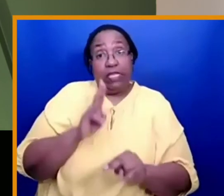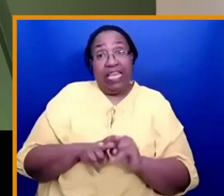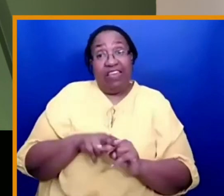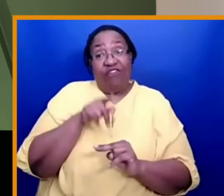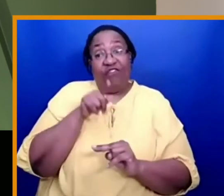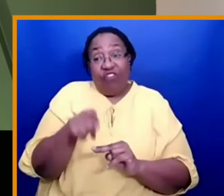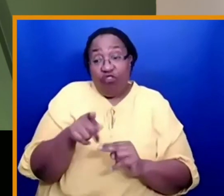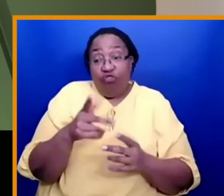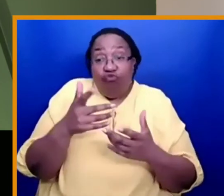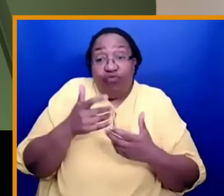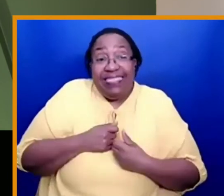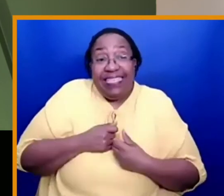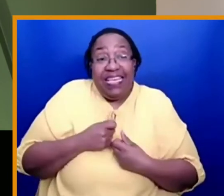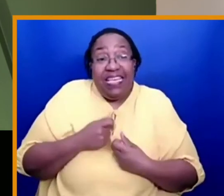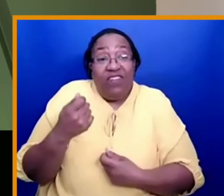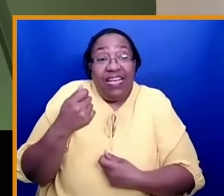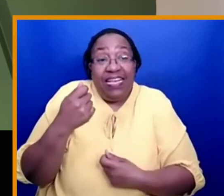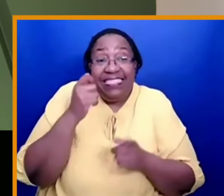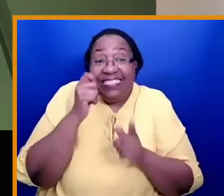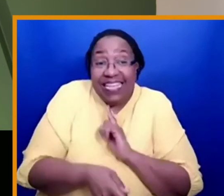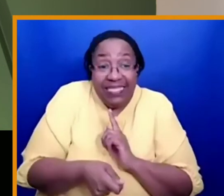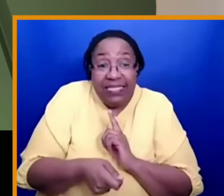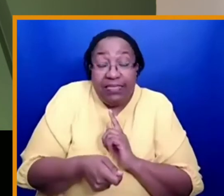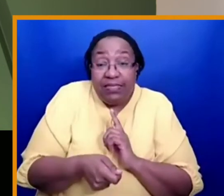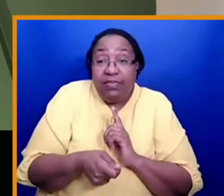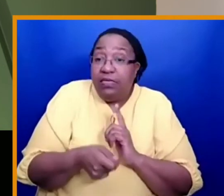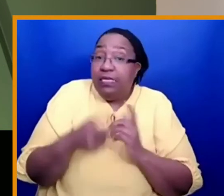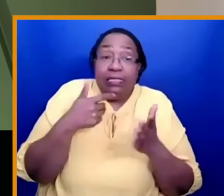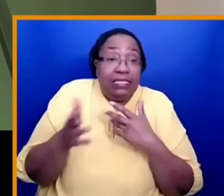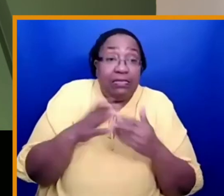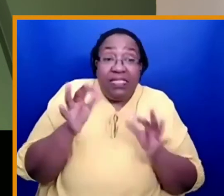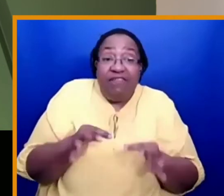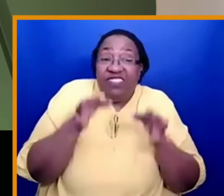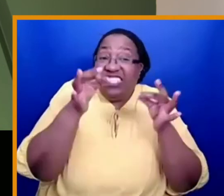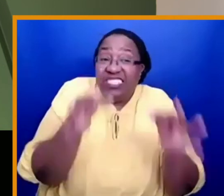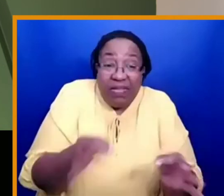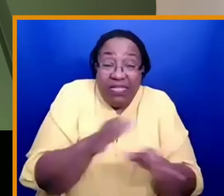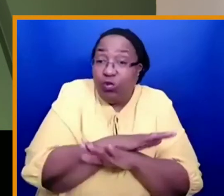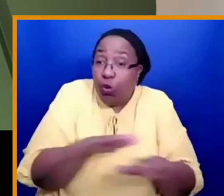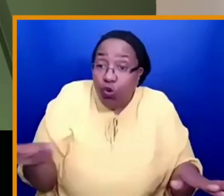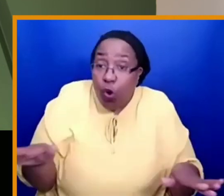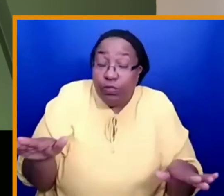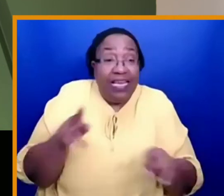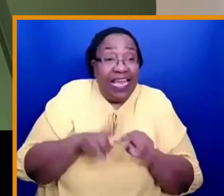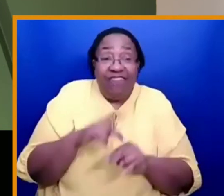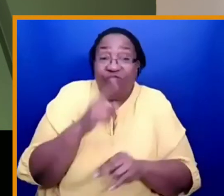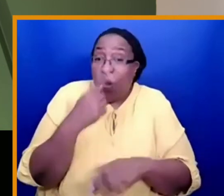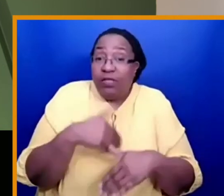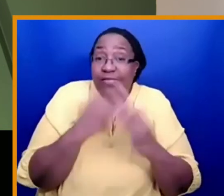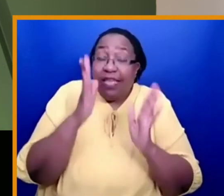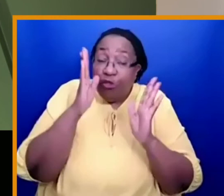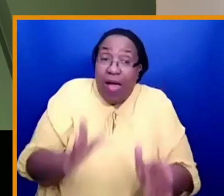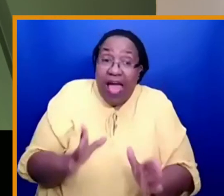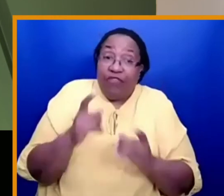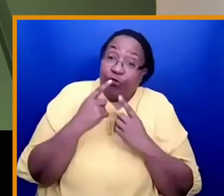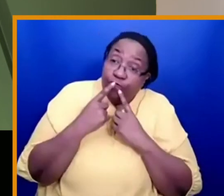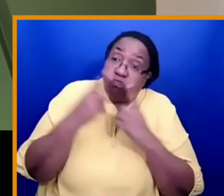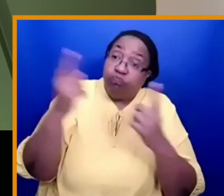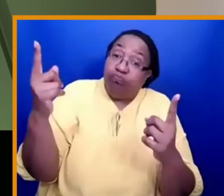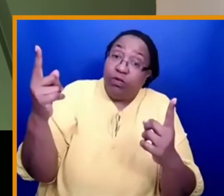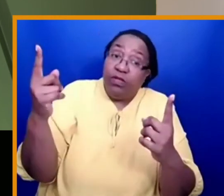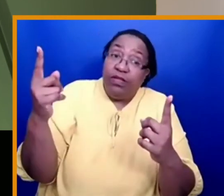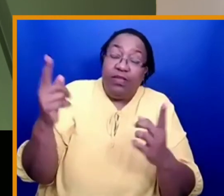just a day, this still has to be declared as part of that enhanced DBS check, actively holding people back